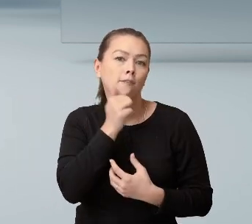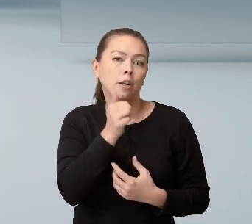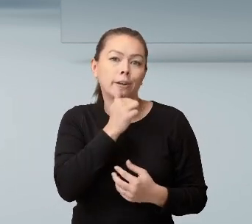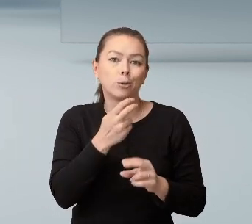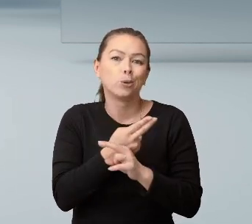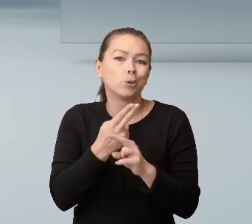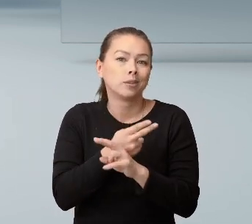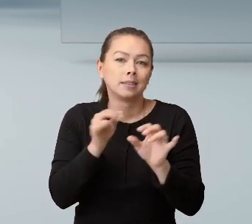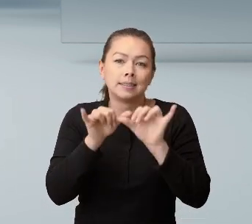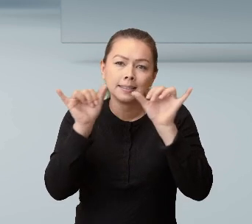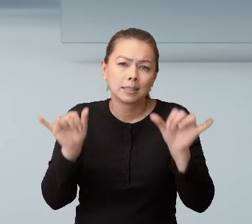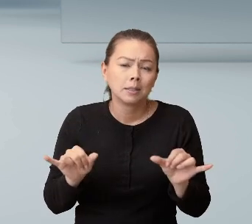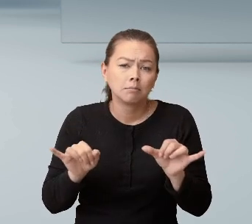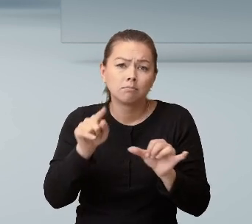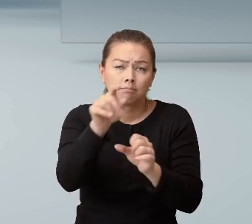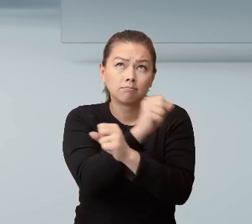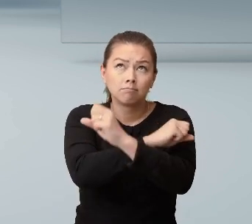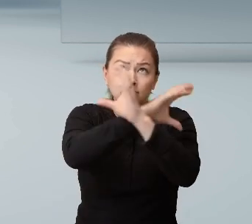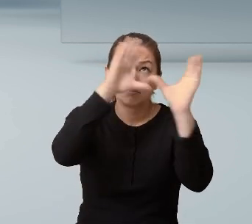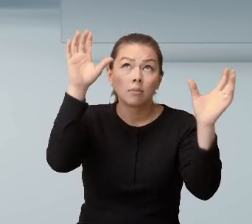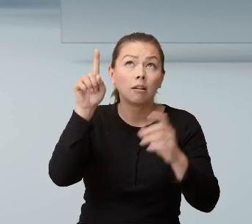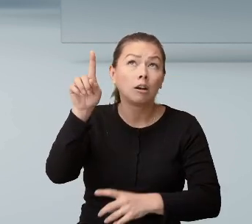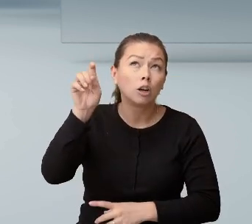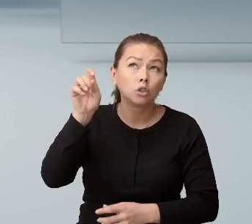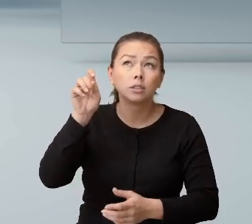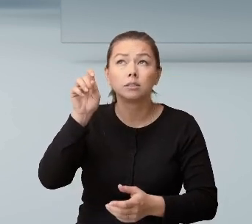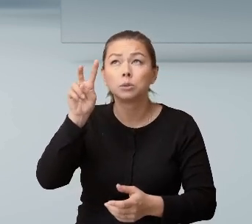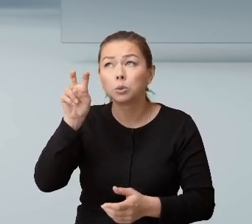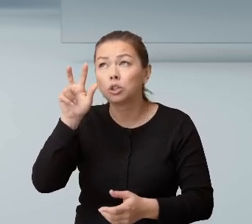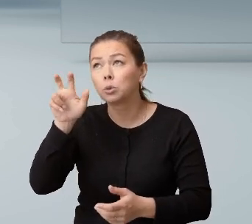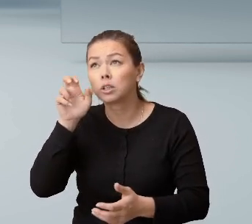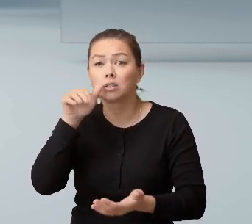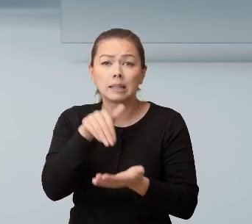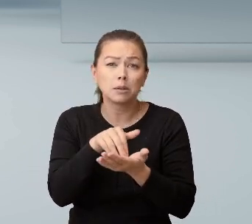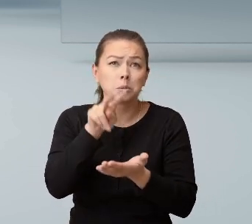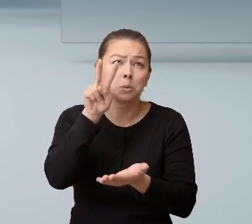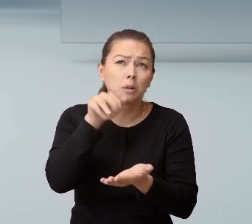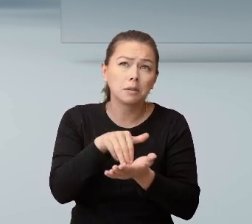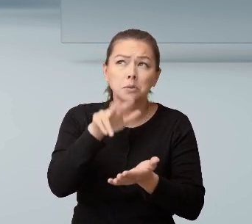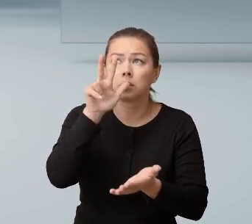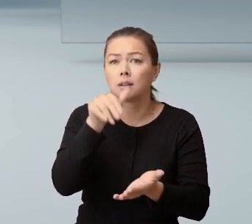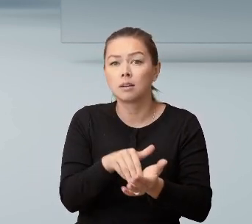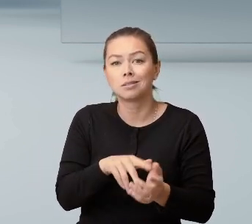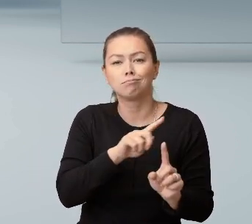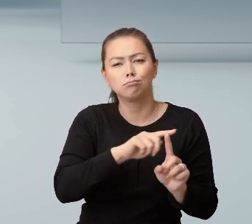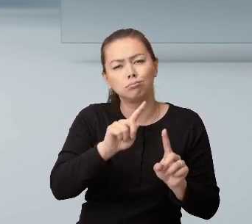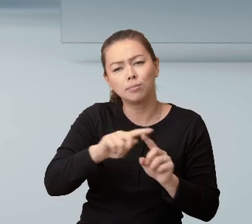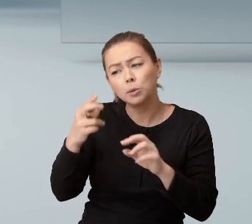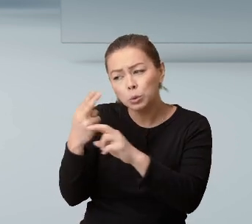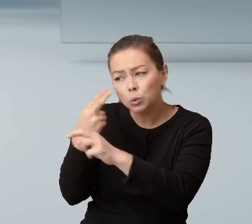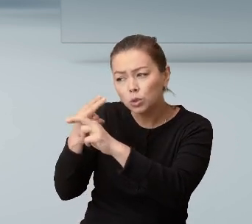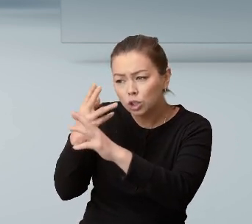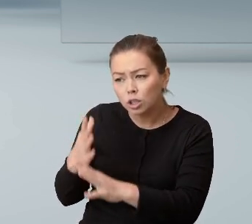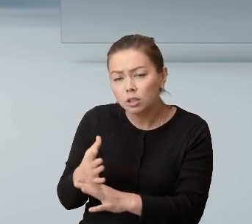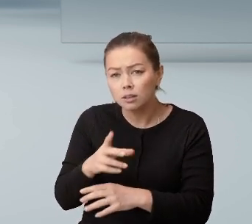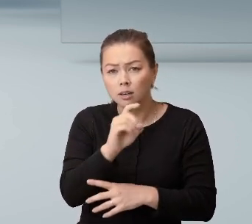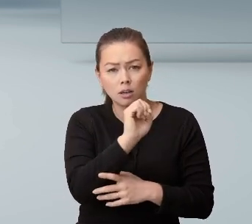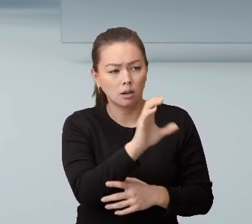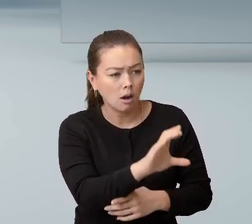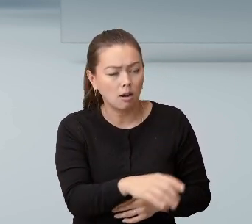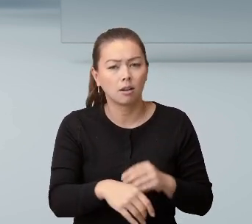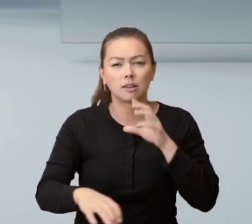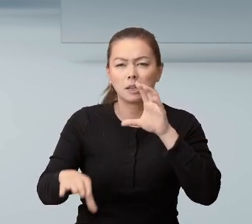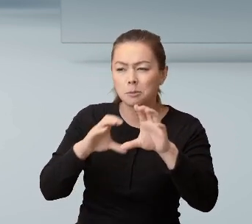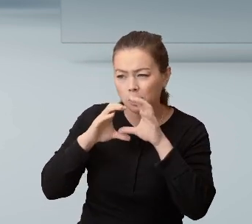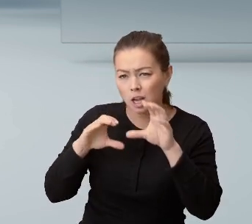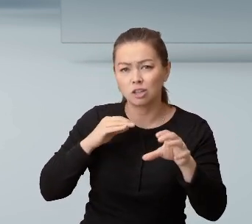system. If you think about all of the hundreds or thousands of users and the millions of documents that exist in your environment and all of the communications